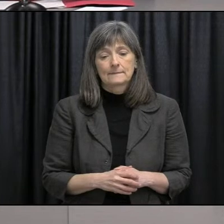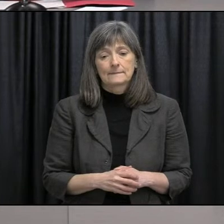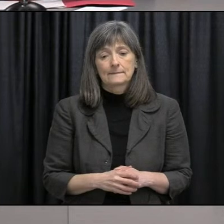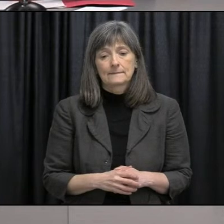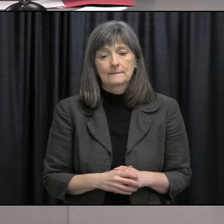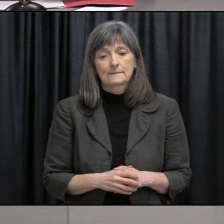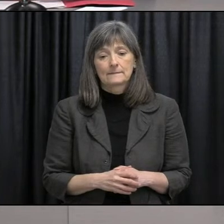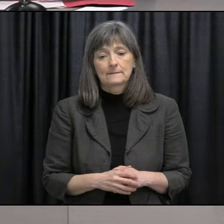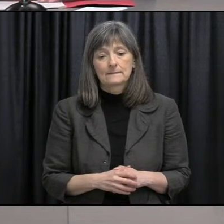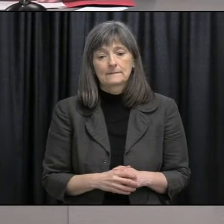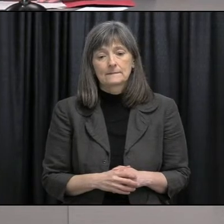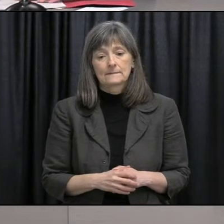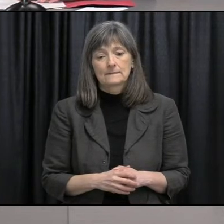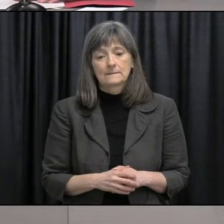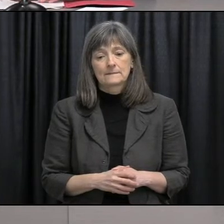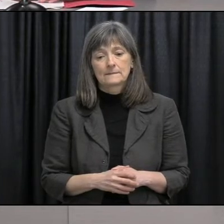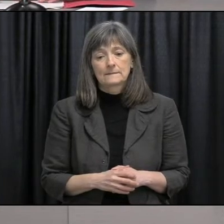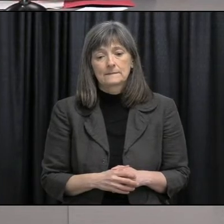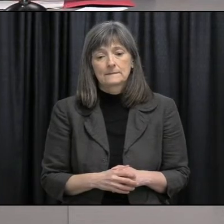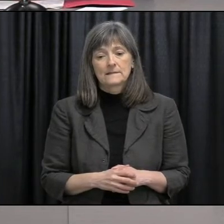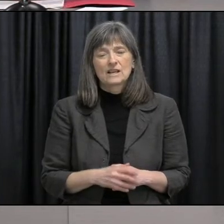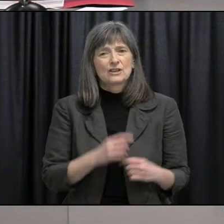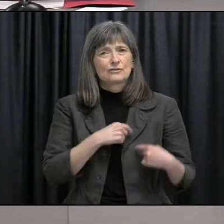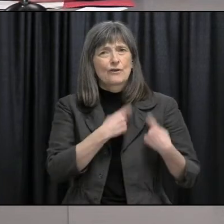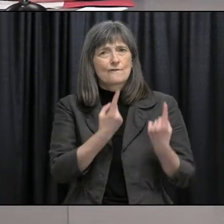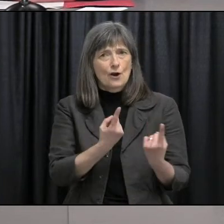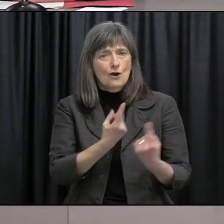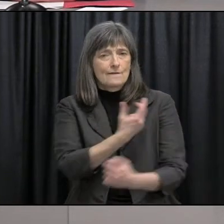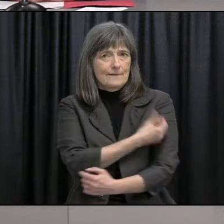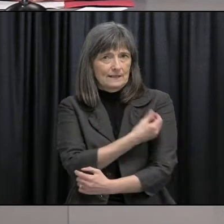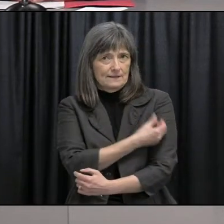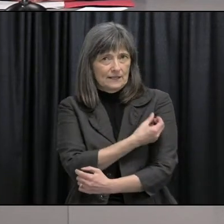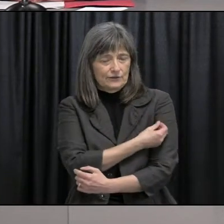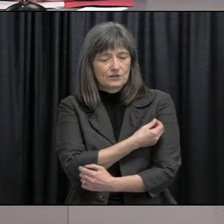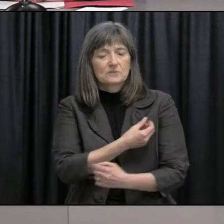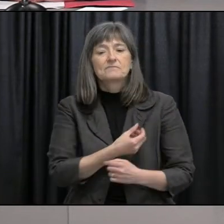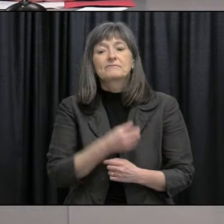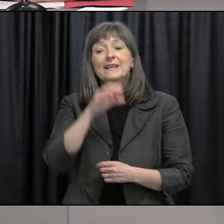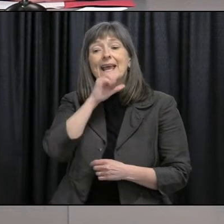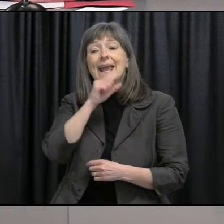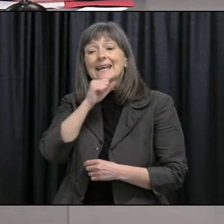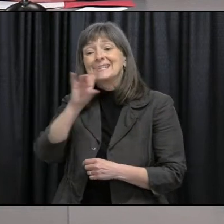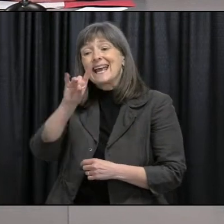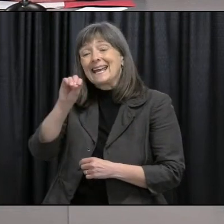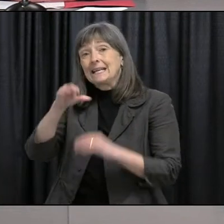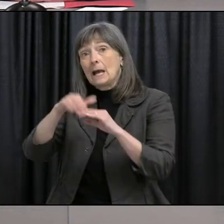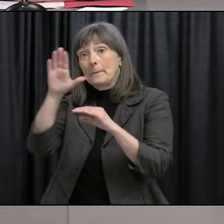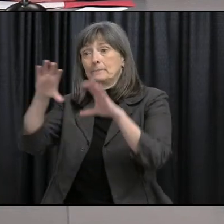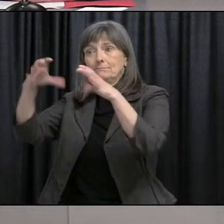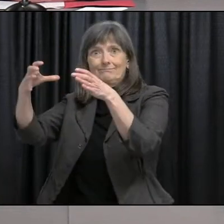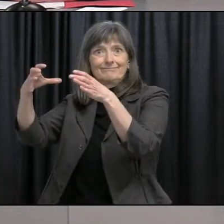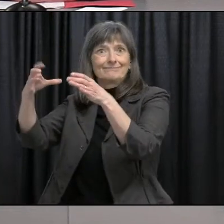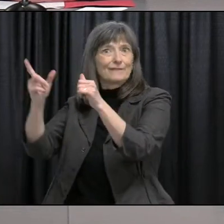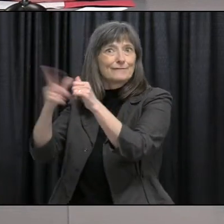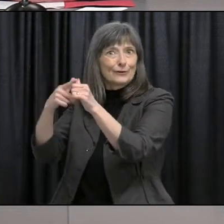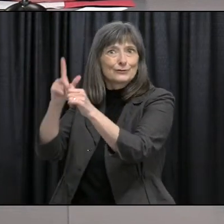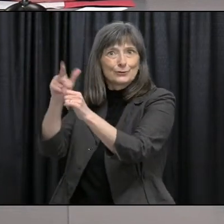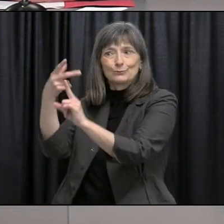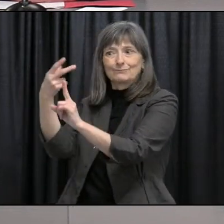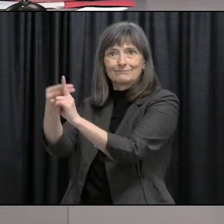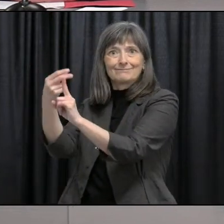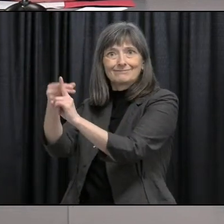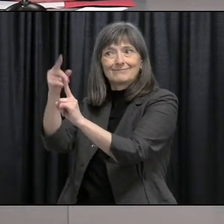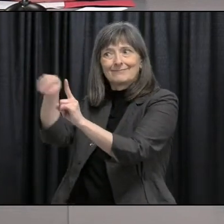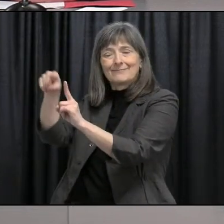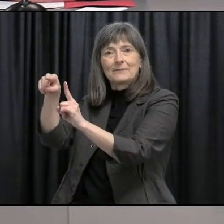Looking at the number of people who've been vaccinated so far, in the over 80 age group, they were the first to be able to be eligible,